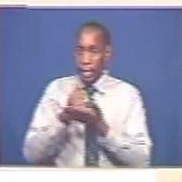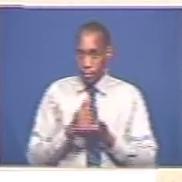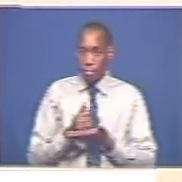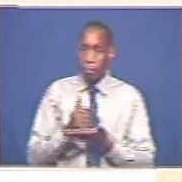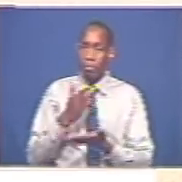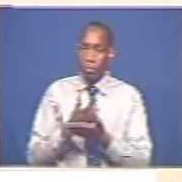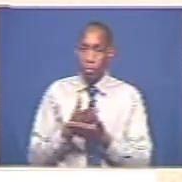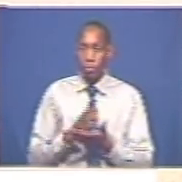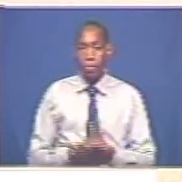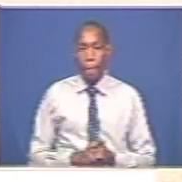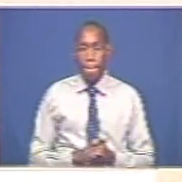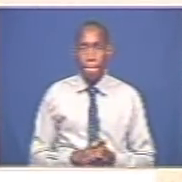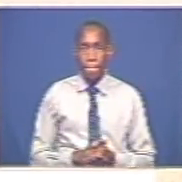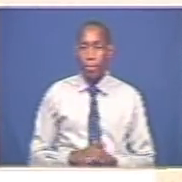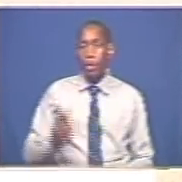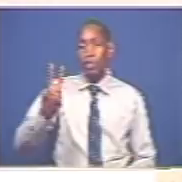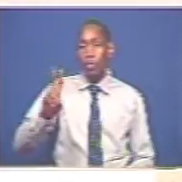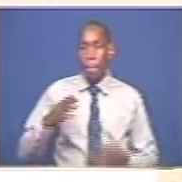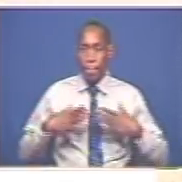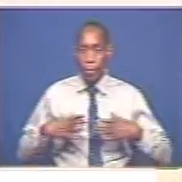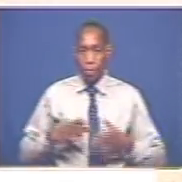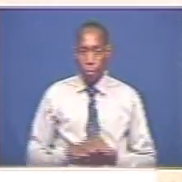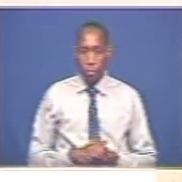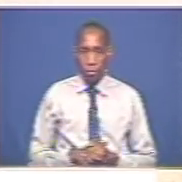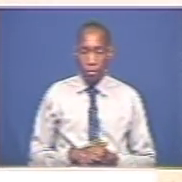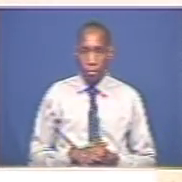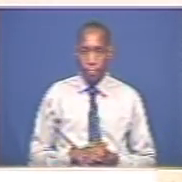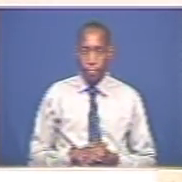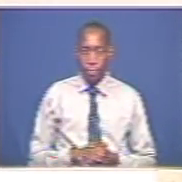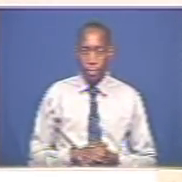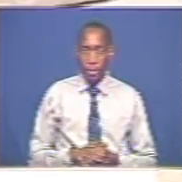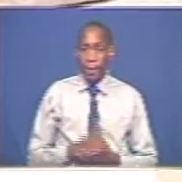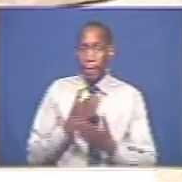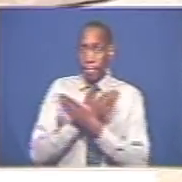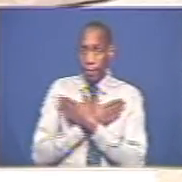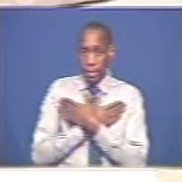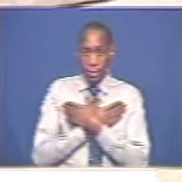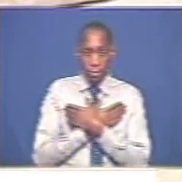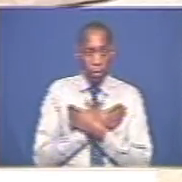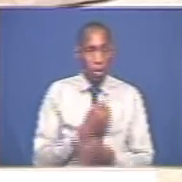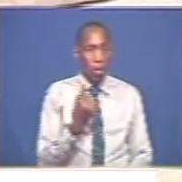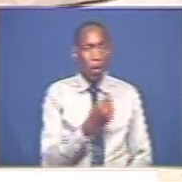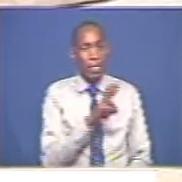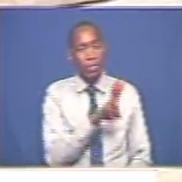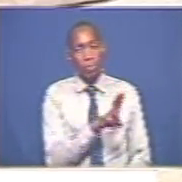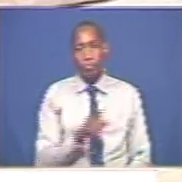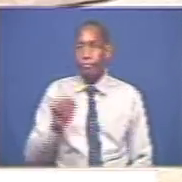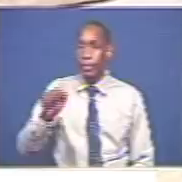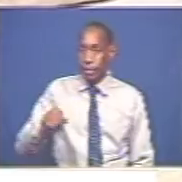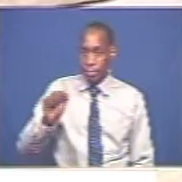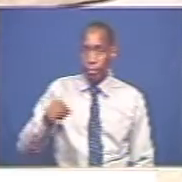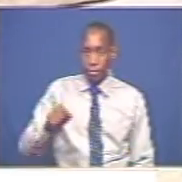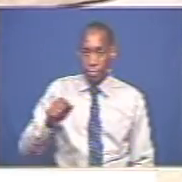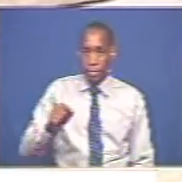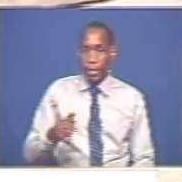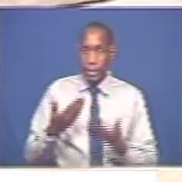two. Two people? Yes. From your circle of friends, only two? Yes. As